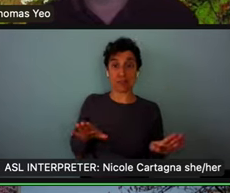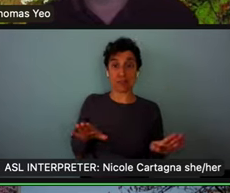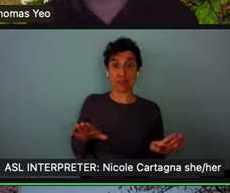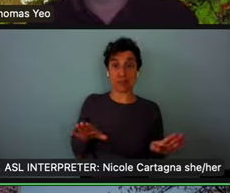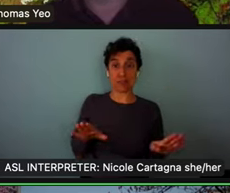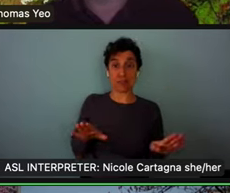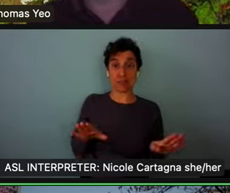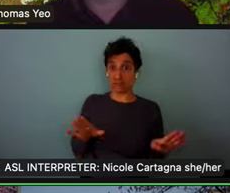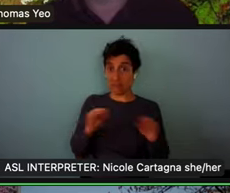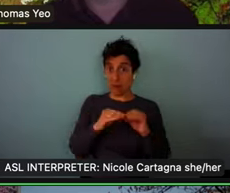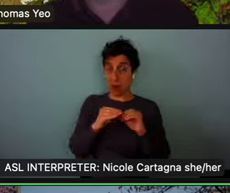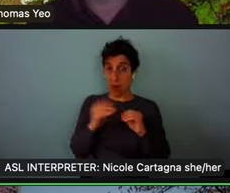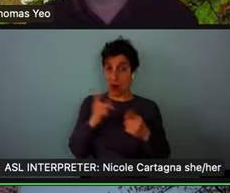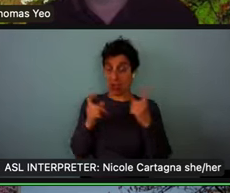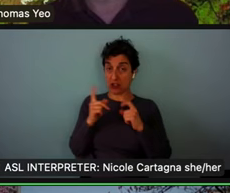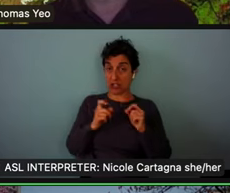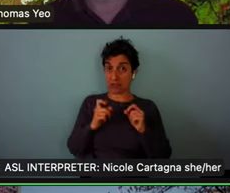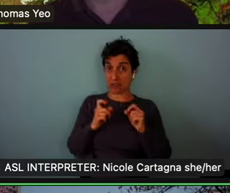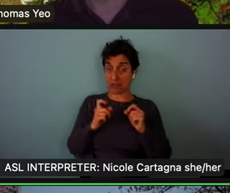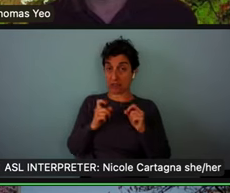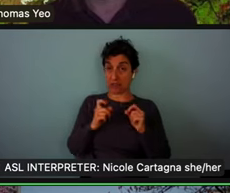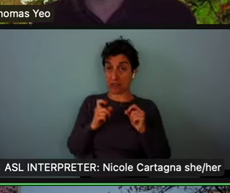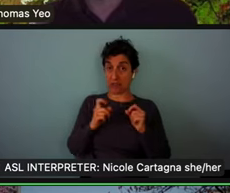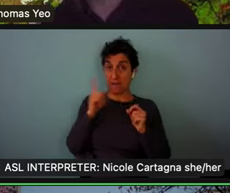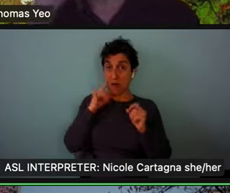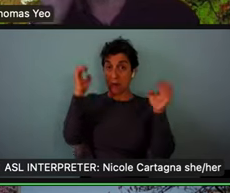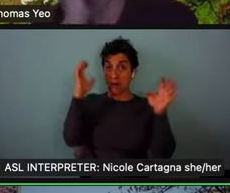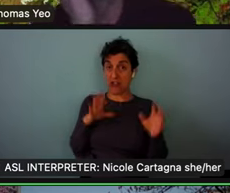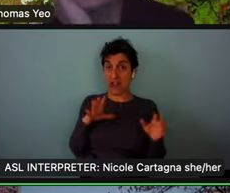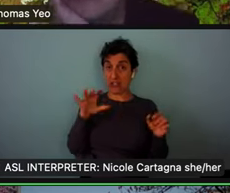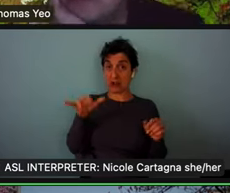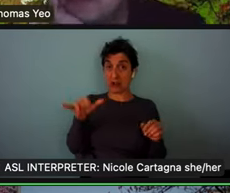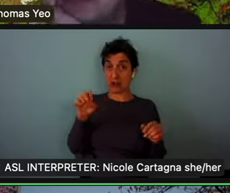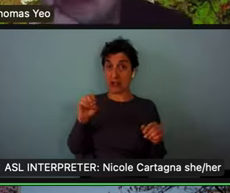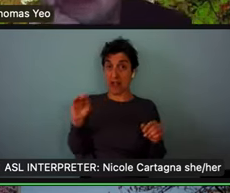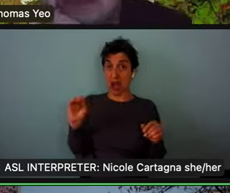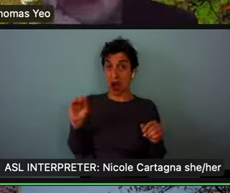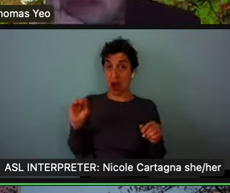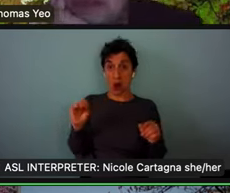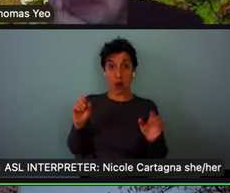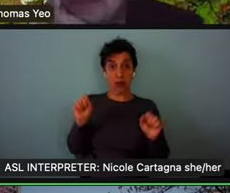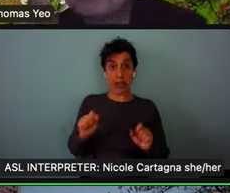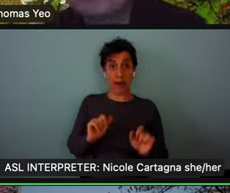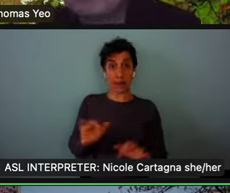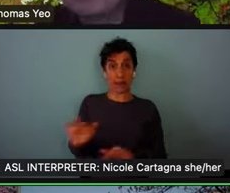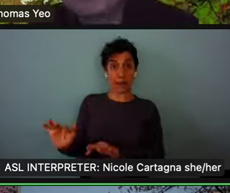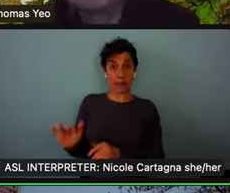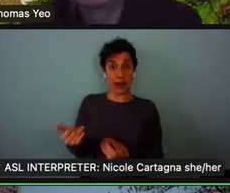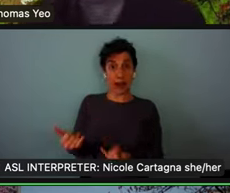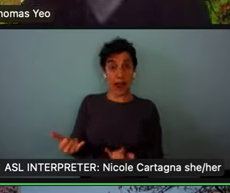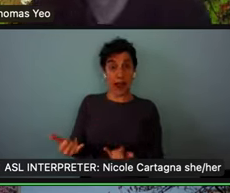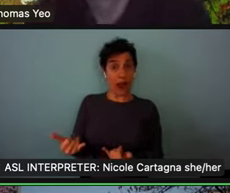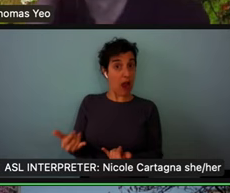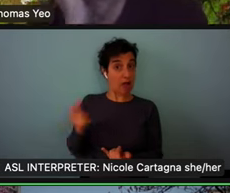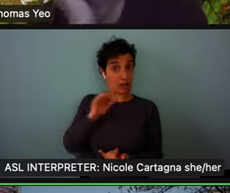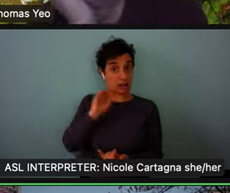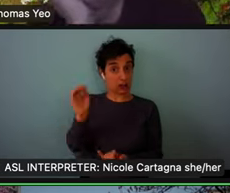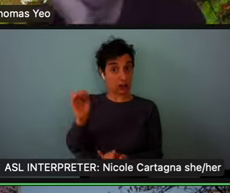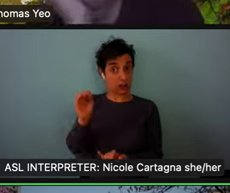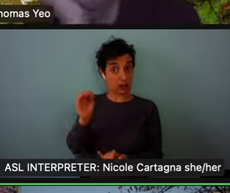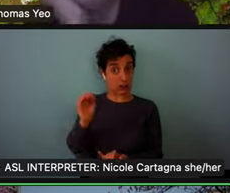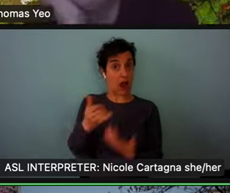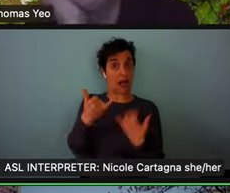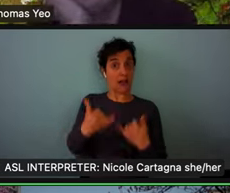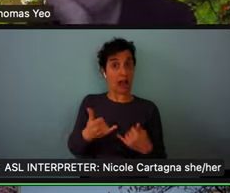If anybody has any other questions for Professor Yeo here, feel free to type them in the Q&A tab. Otherwise, we will